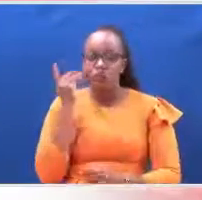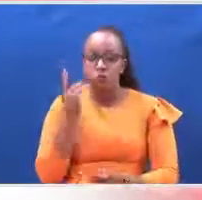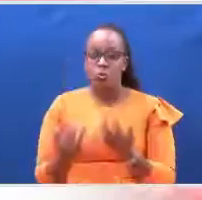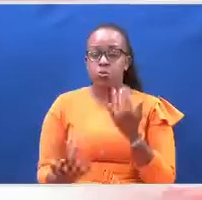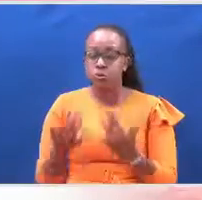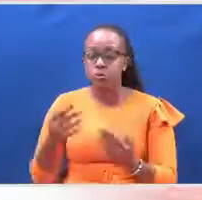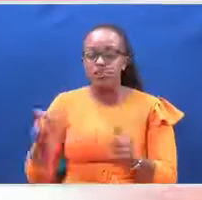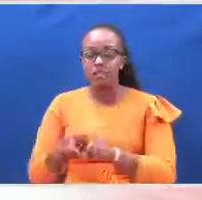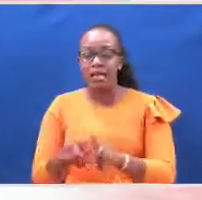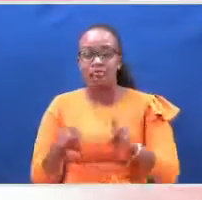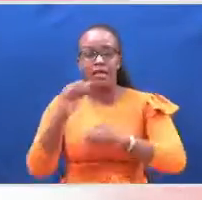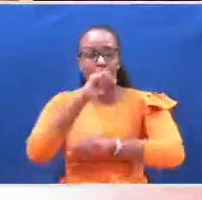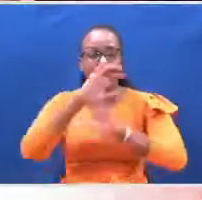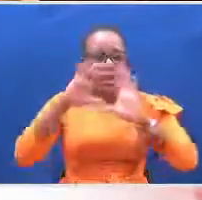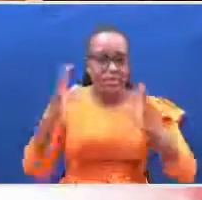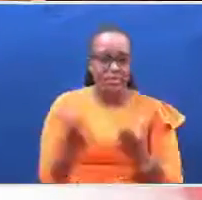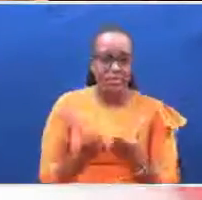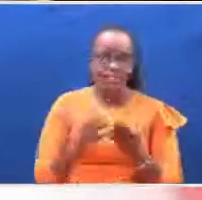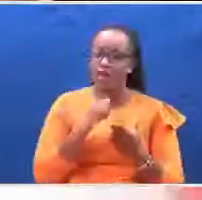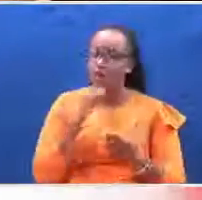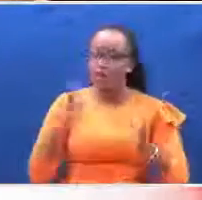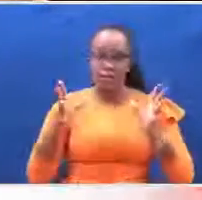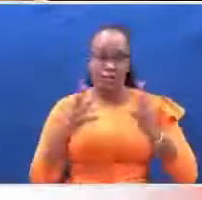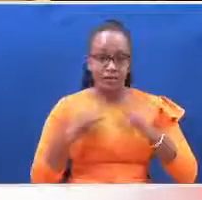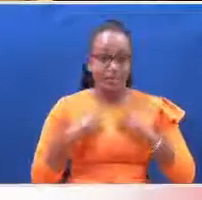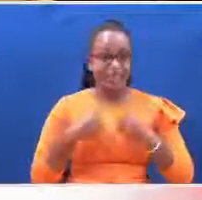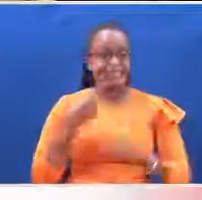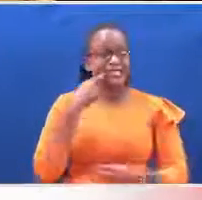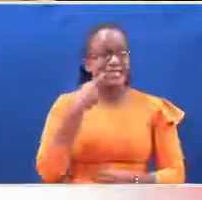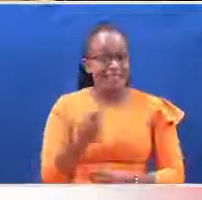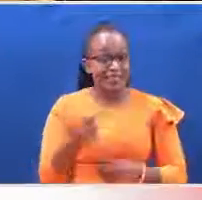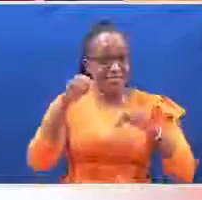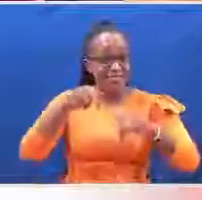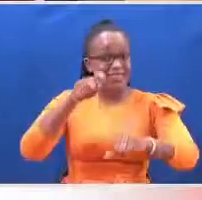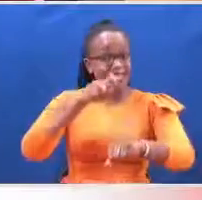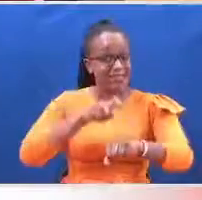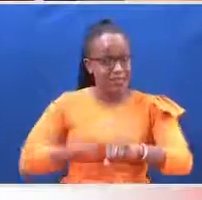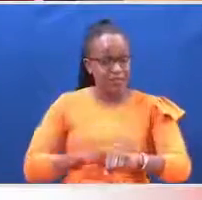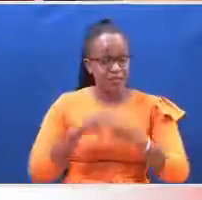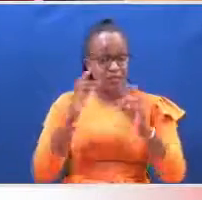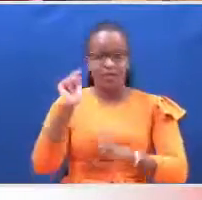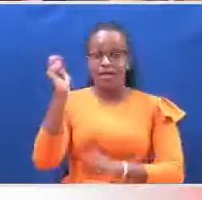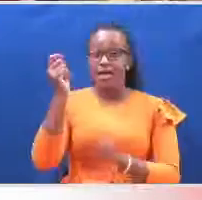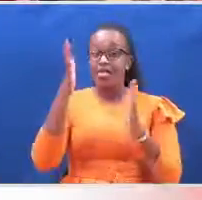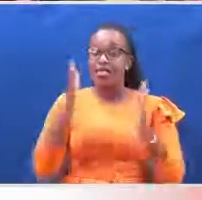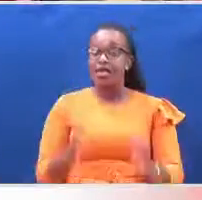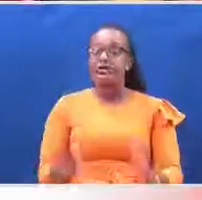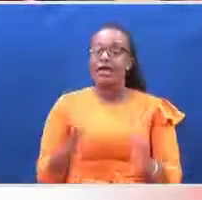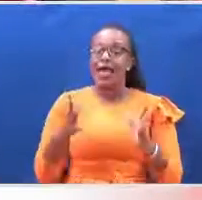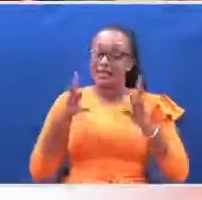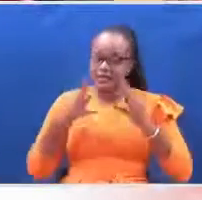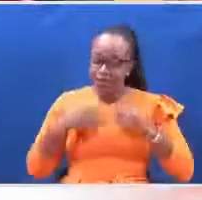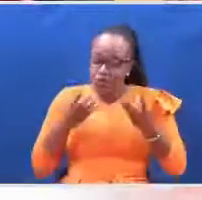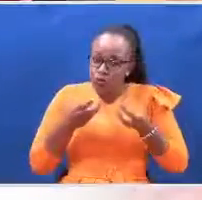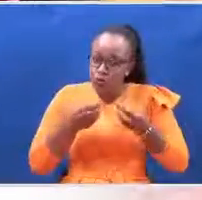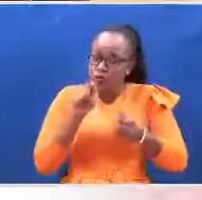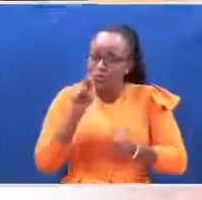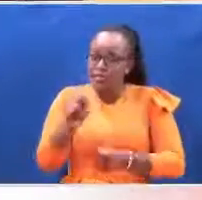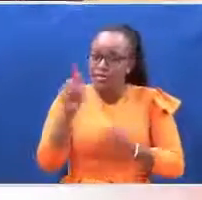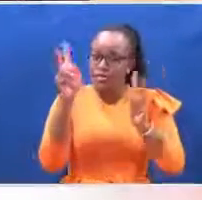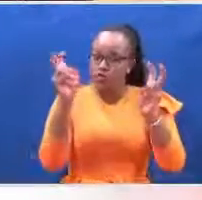infrastructure cannot be tolerated, adding that it was high time Kenyans took a bold step to address the matter.